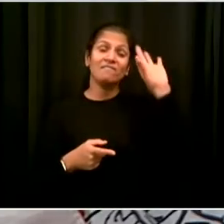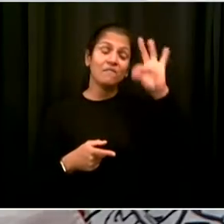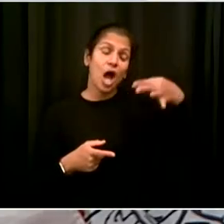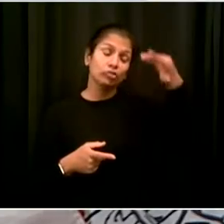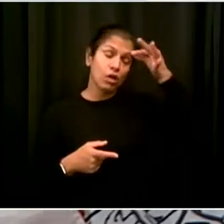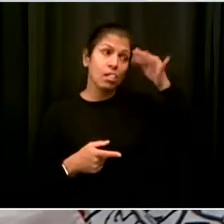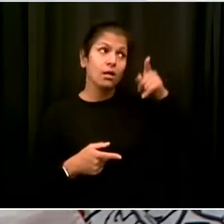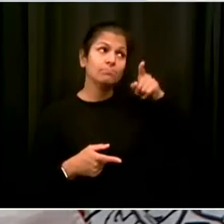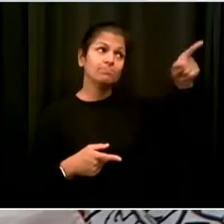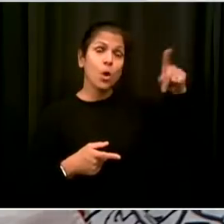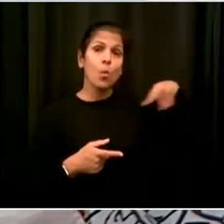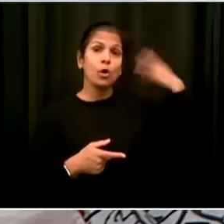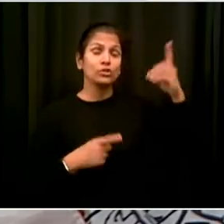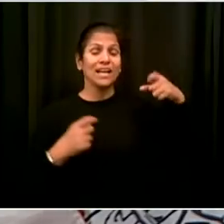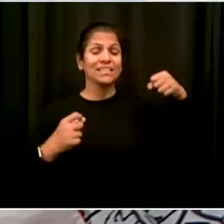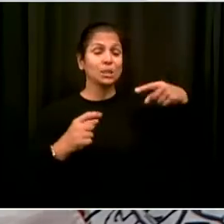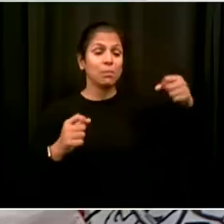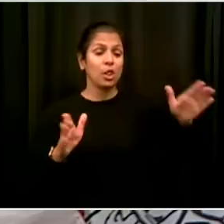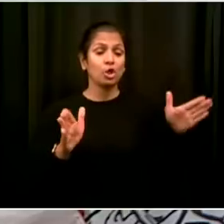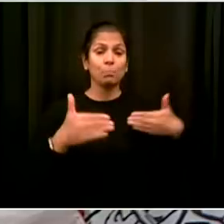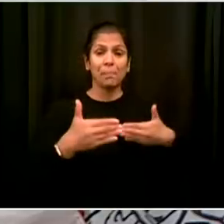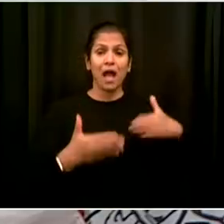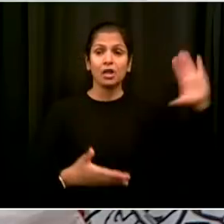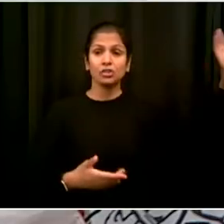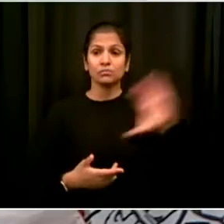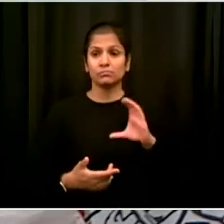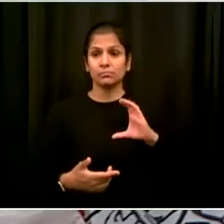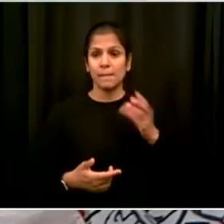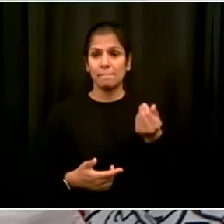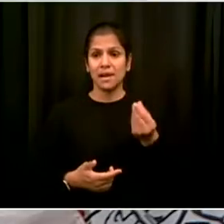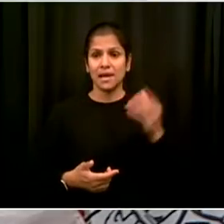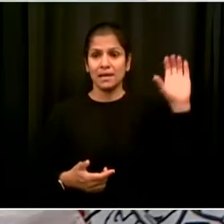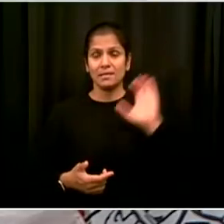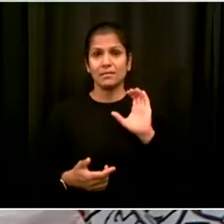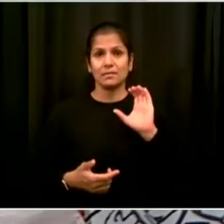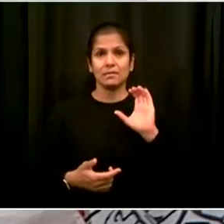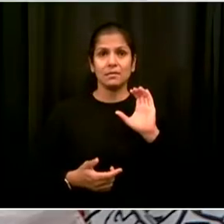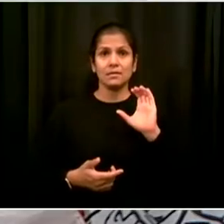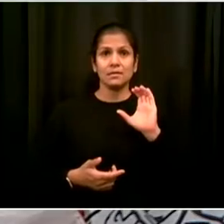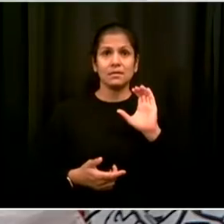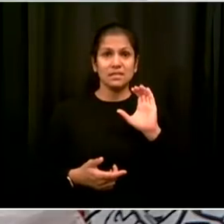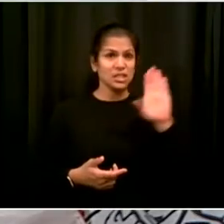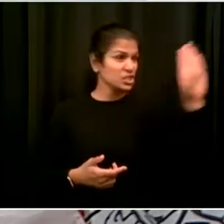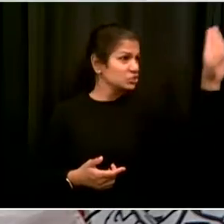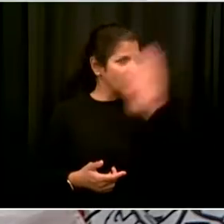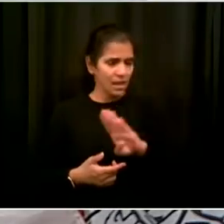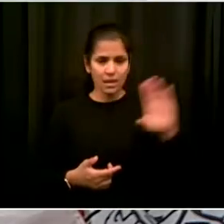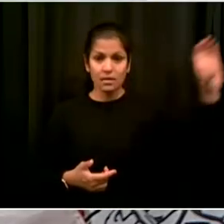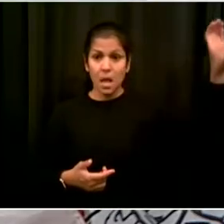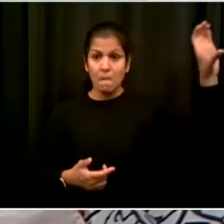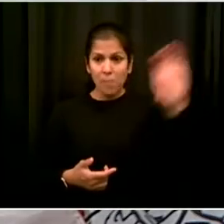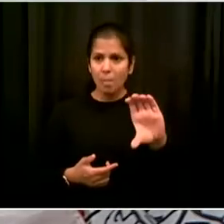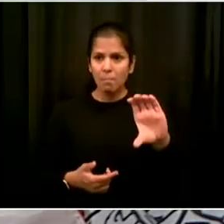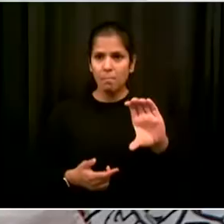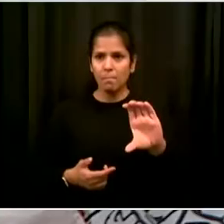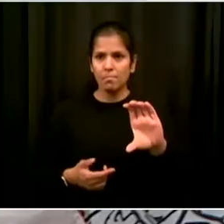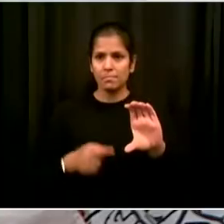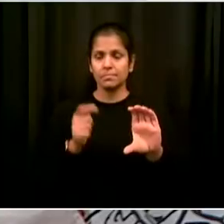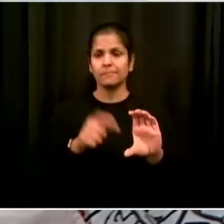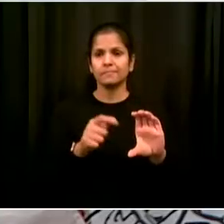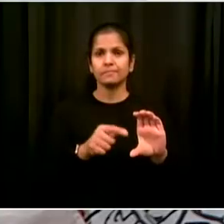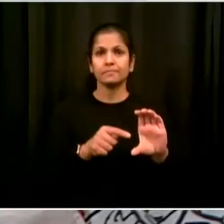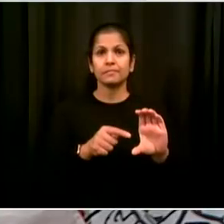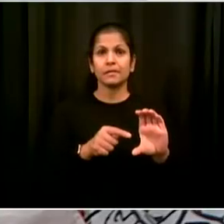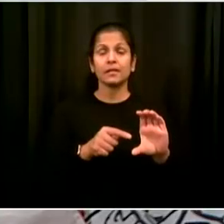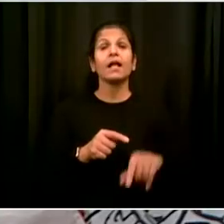direct relief to renters who cannot afford to rent. That also would allow direct relief for people who own the buildings